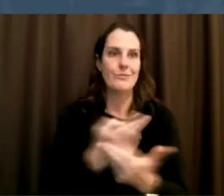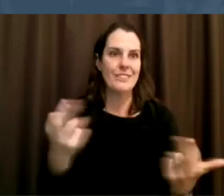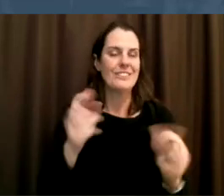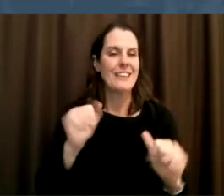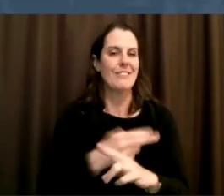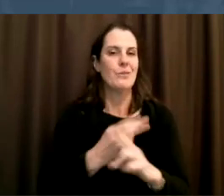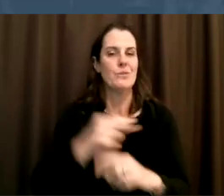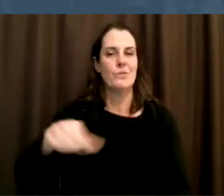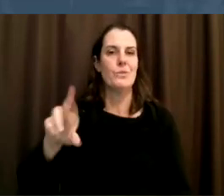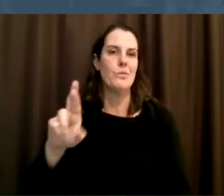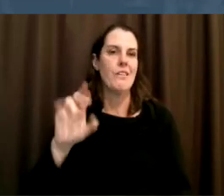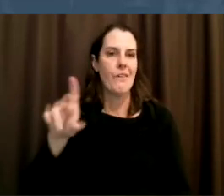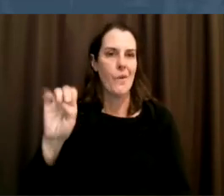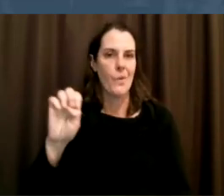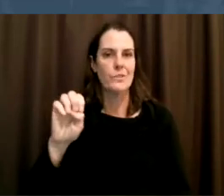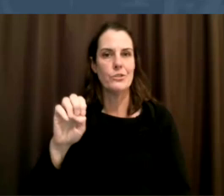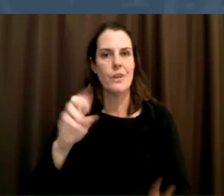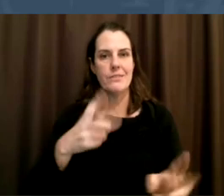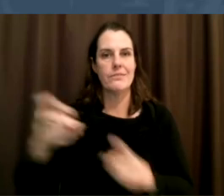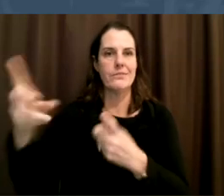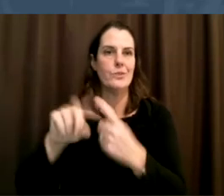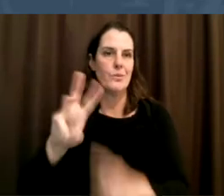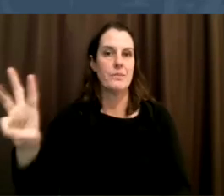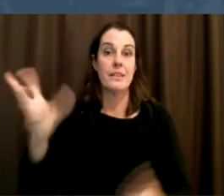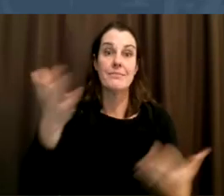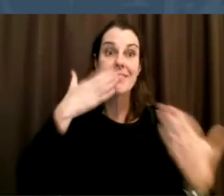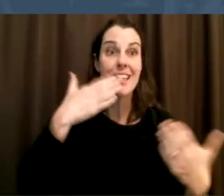to get you to those pages. But big thanks